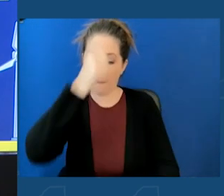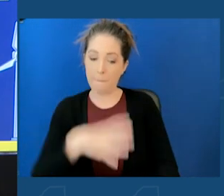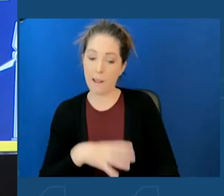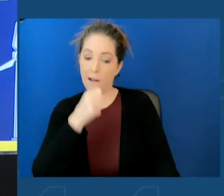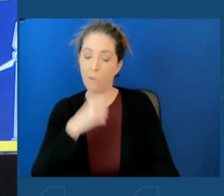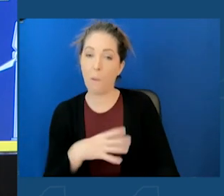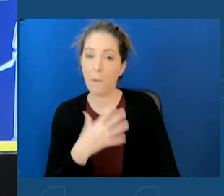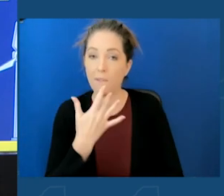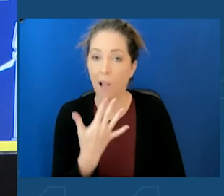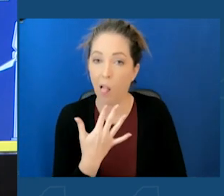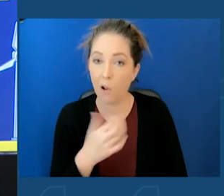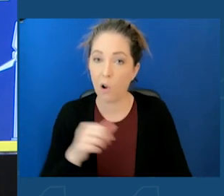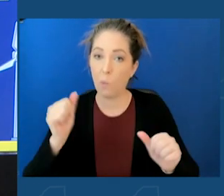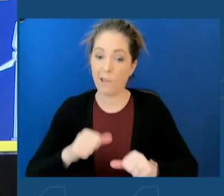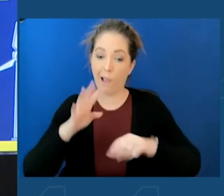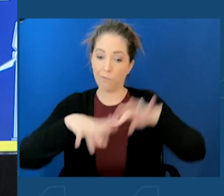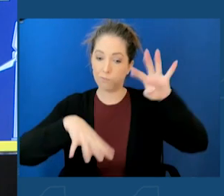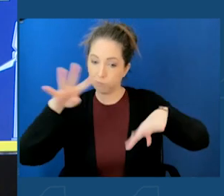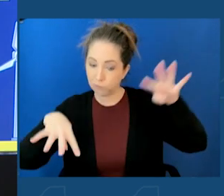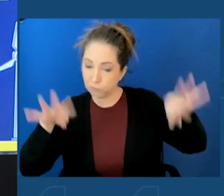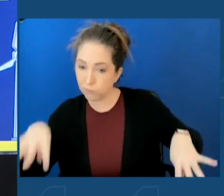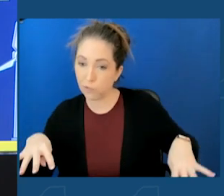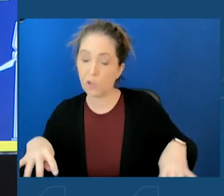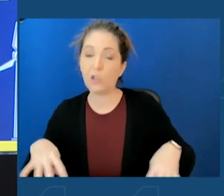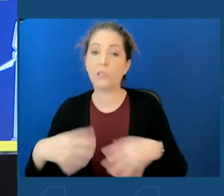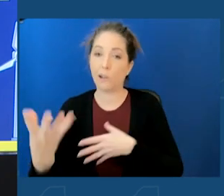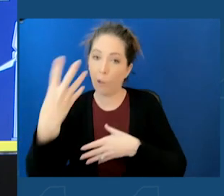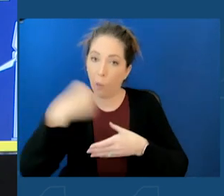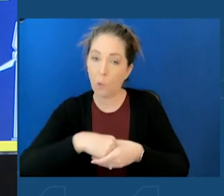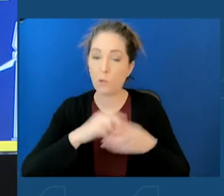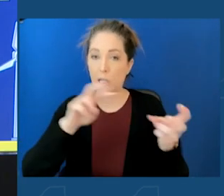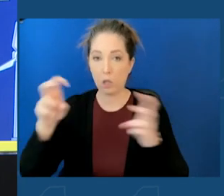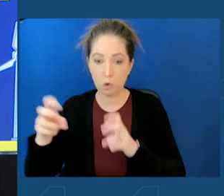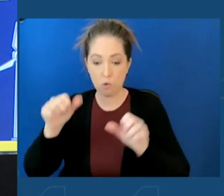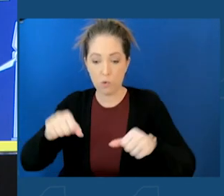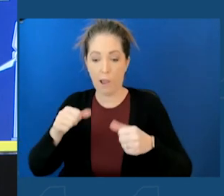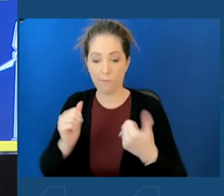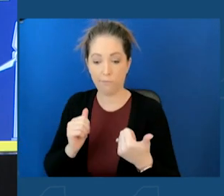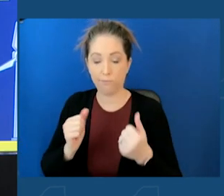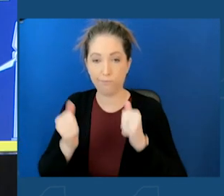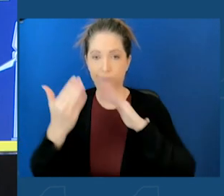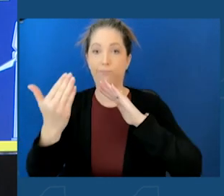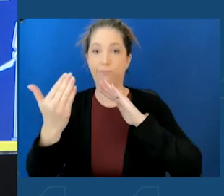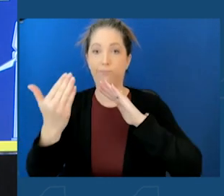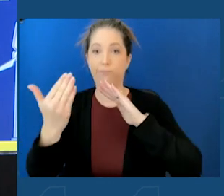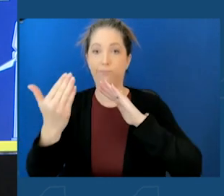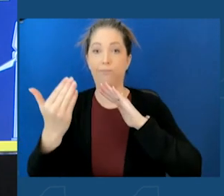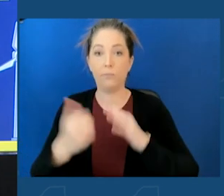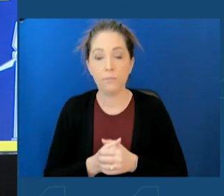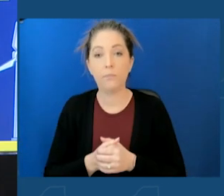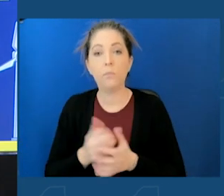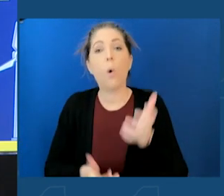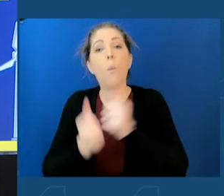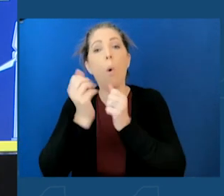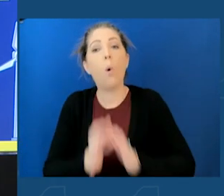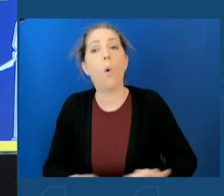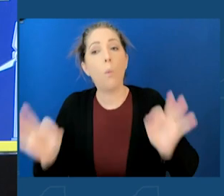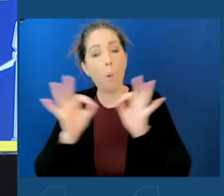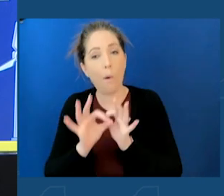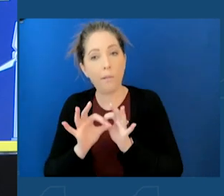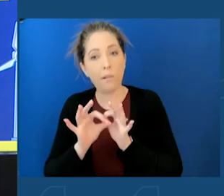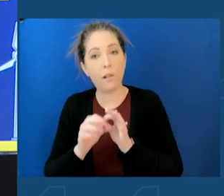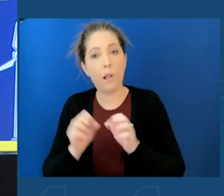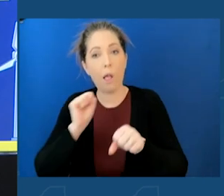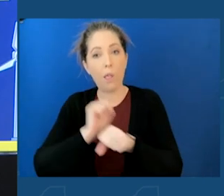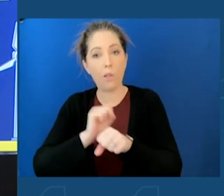tackle diversity and inclusion issues. And the thing that's most important here is we're giving them the jobs not because they want